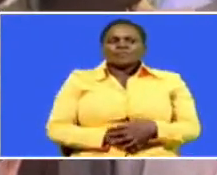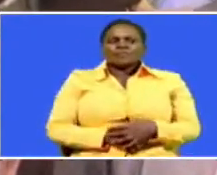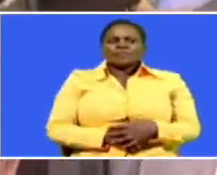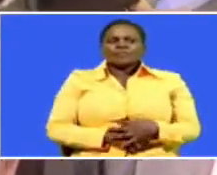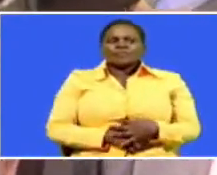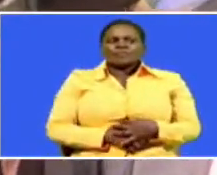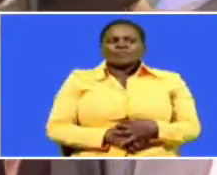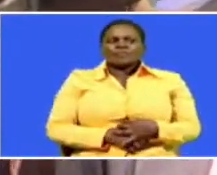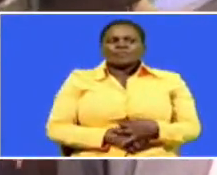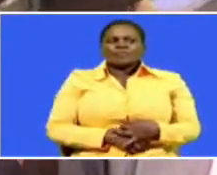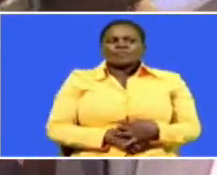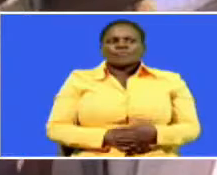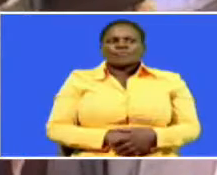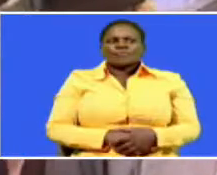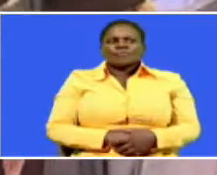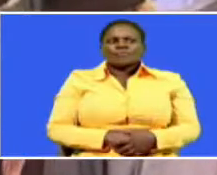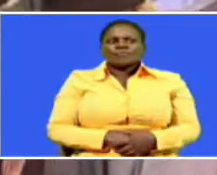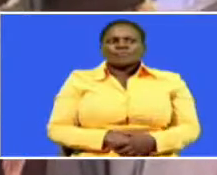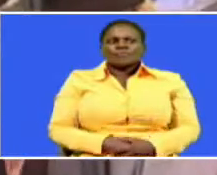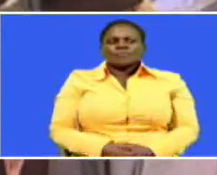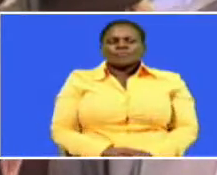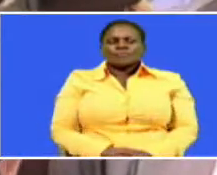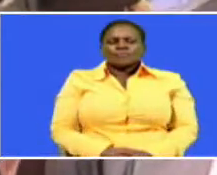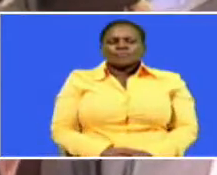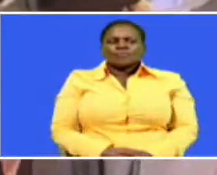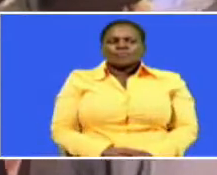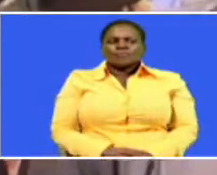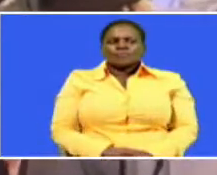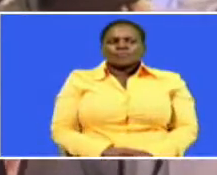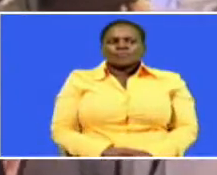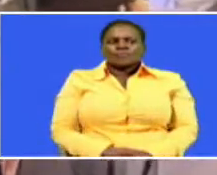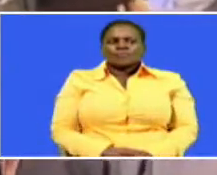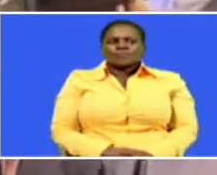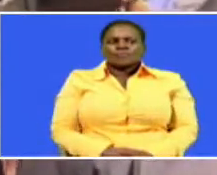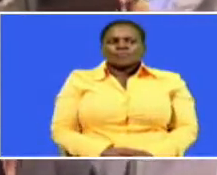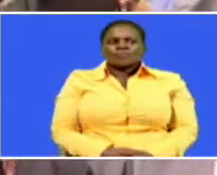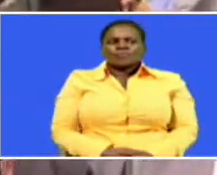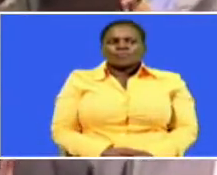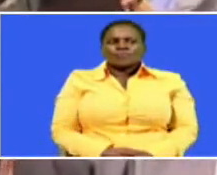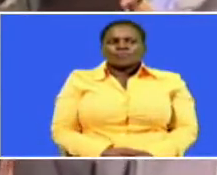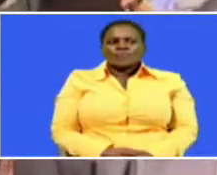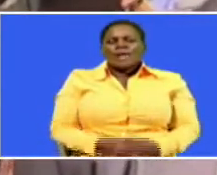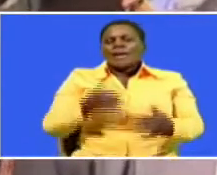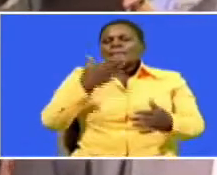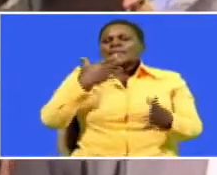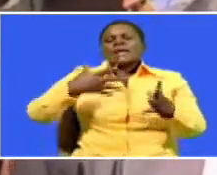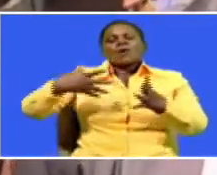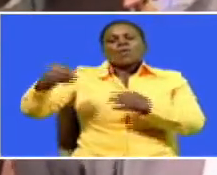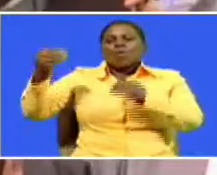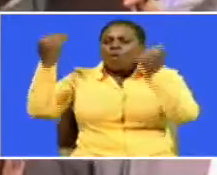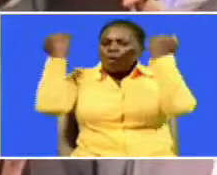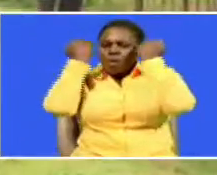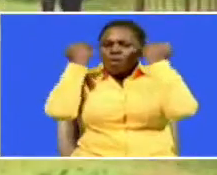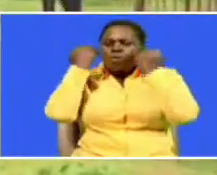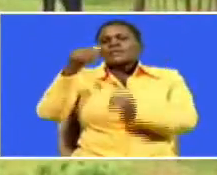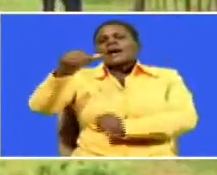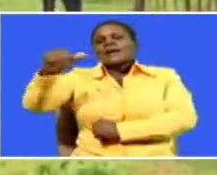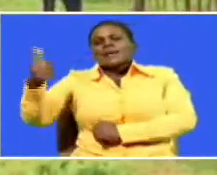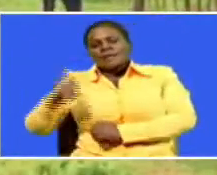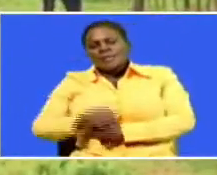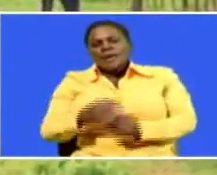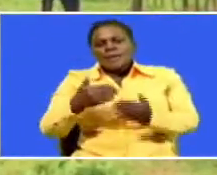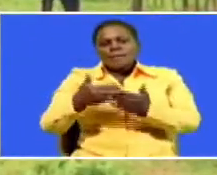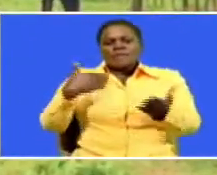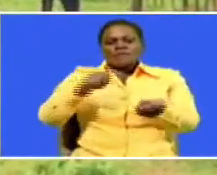Don't we have the rule of law in this country? Why can't that litigant move to another court? Prior to